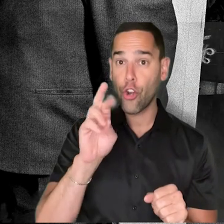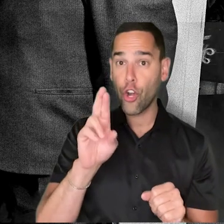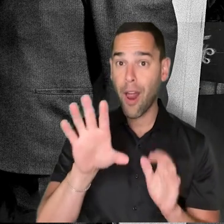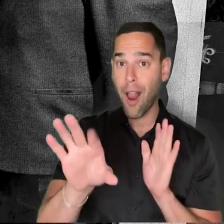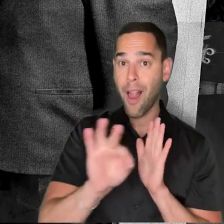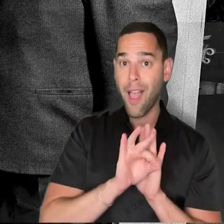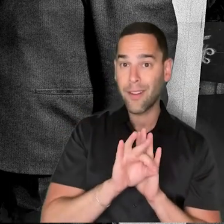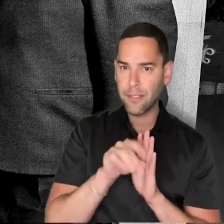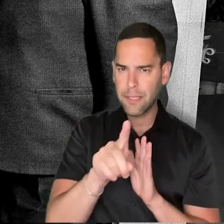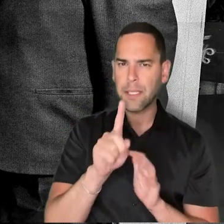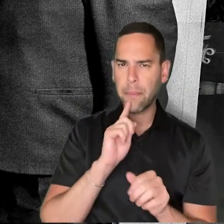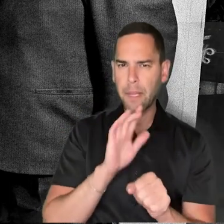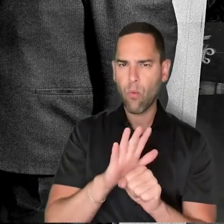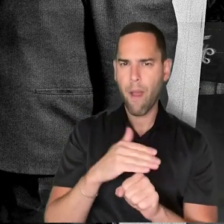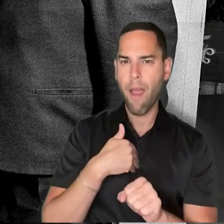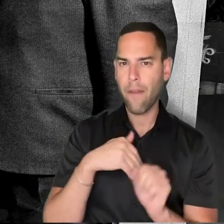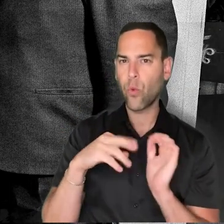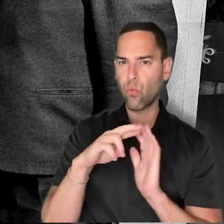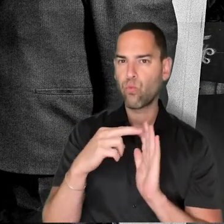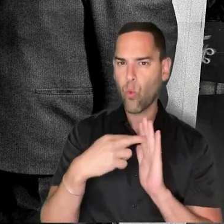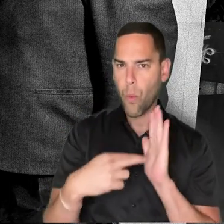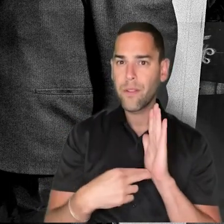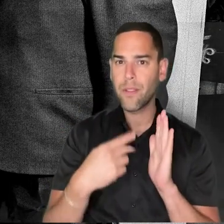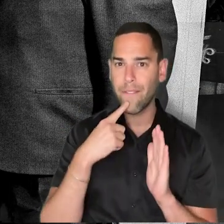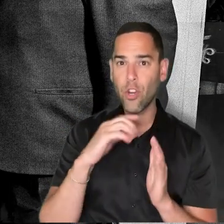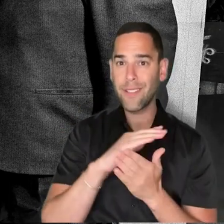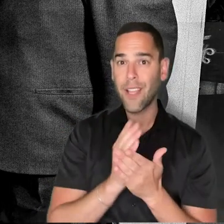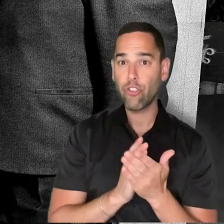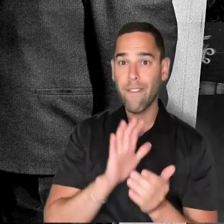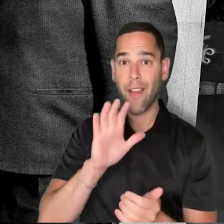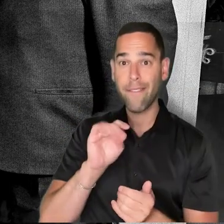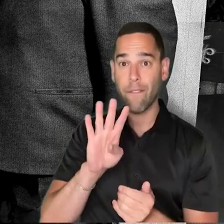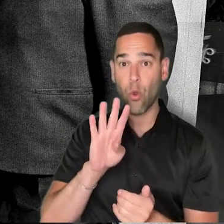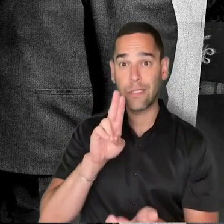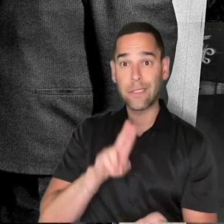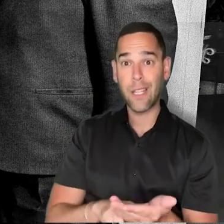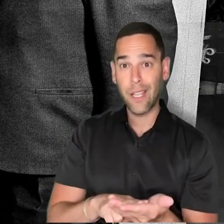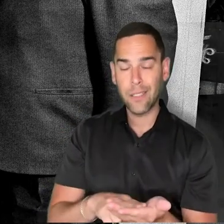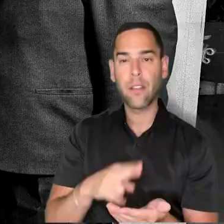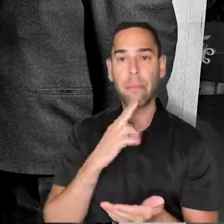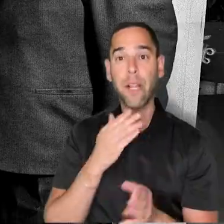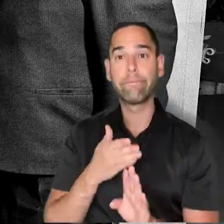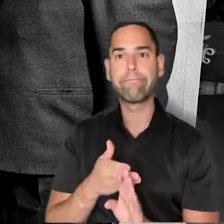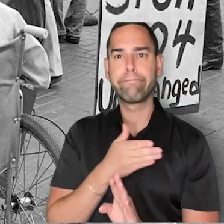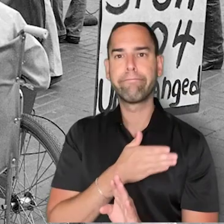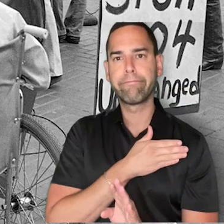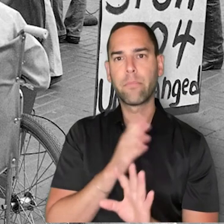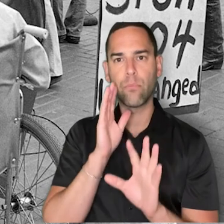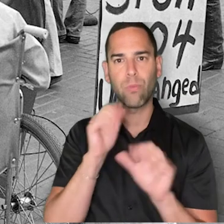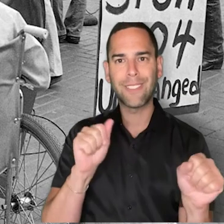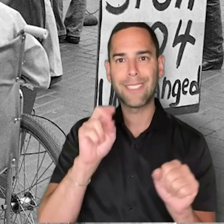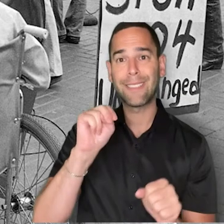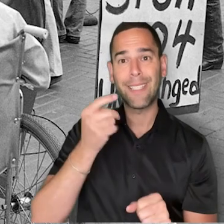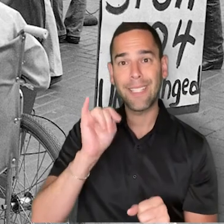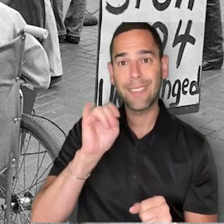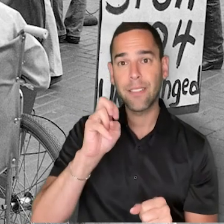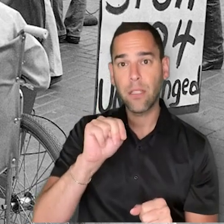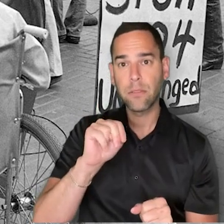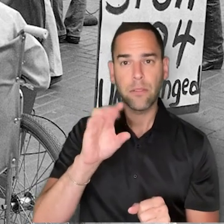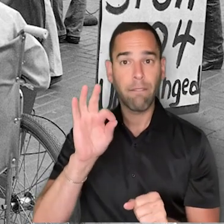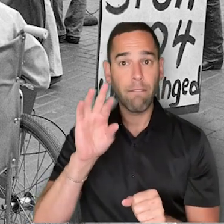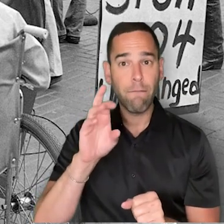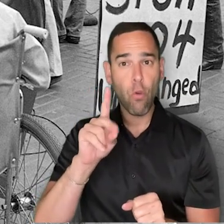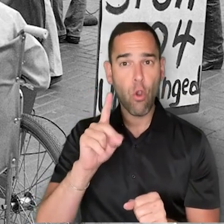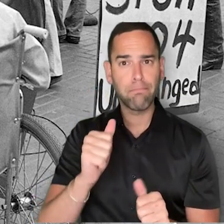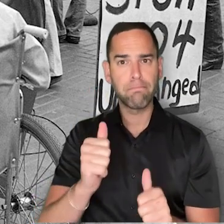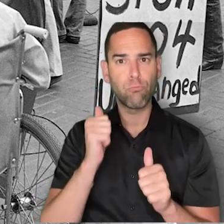elected, and he committed to having these rules for Section 504 signed because President Nixon and Ford refused to